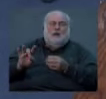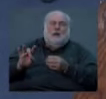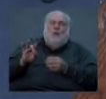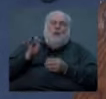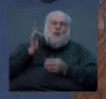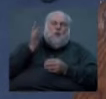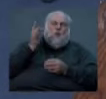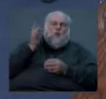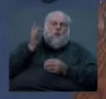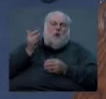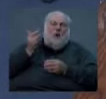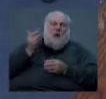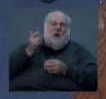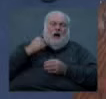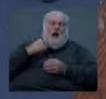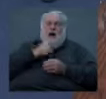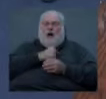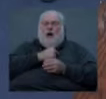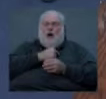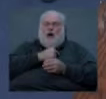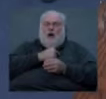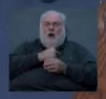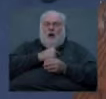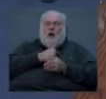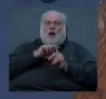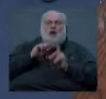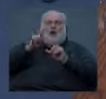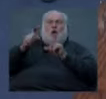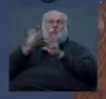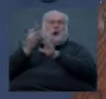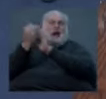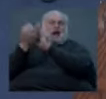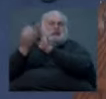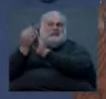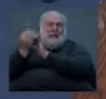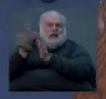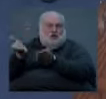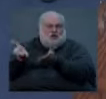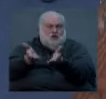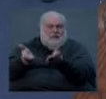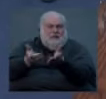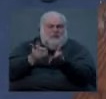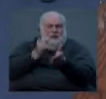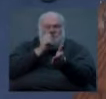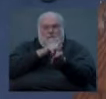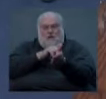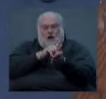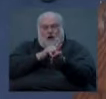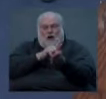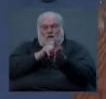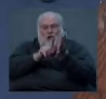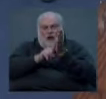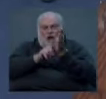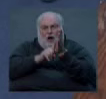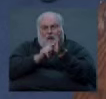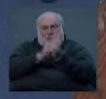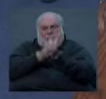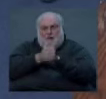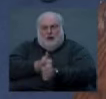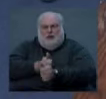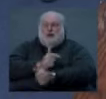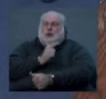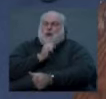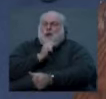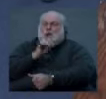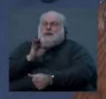why we're going to an outside service for this false alarm tracking. Who was doing it before?